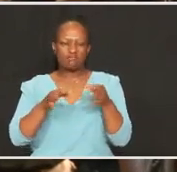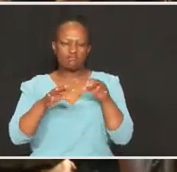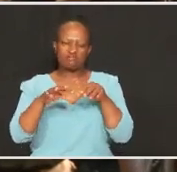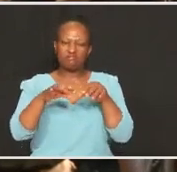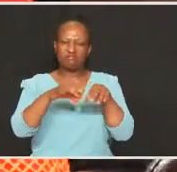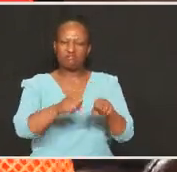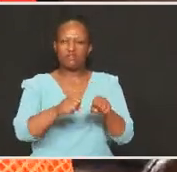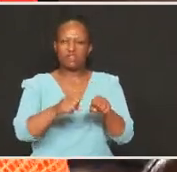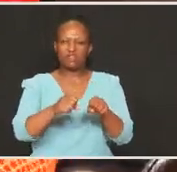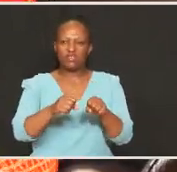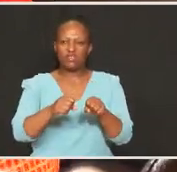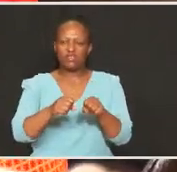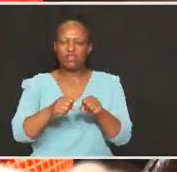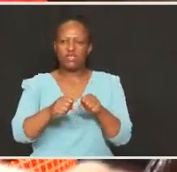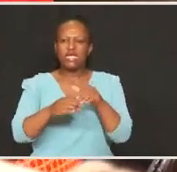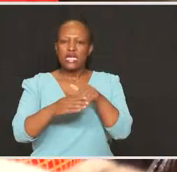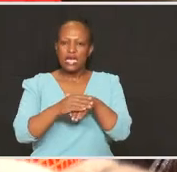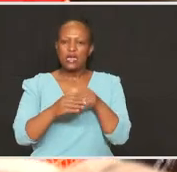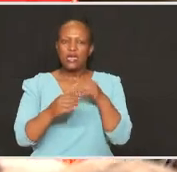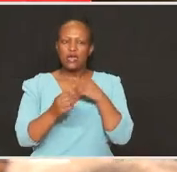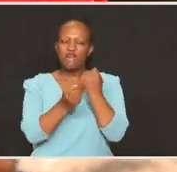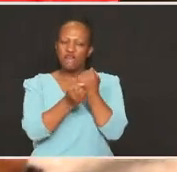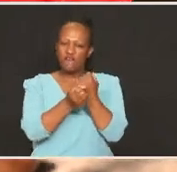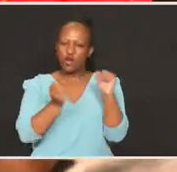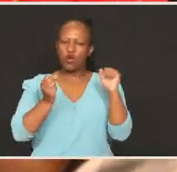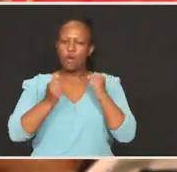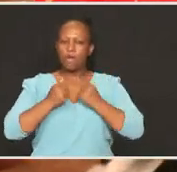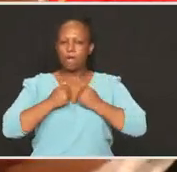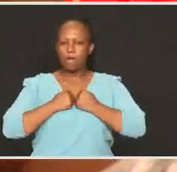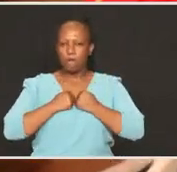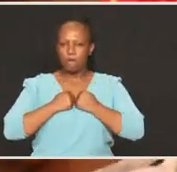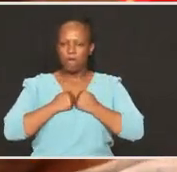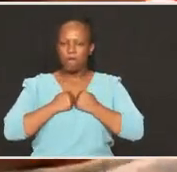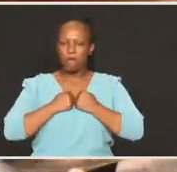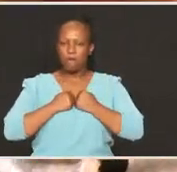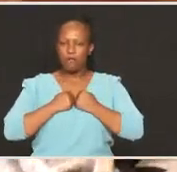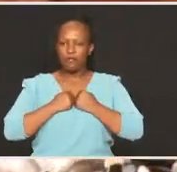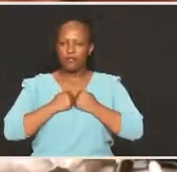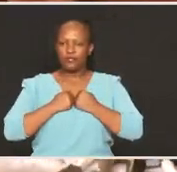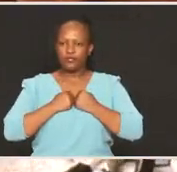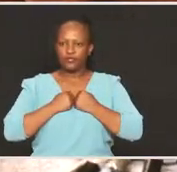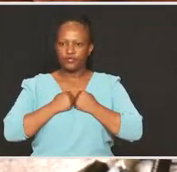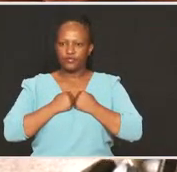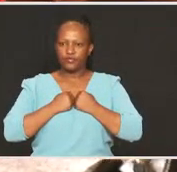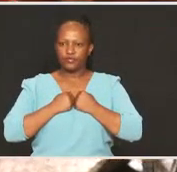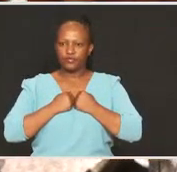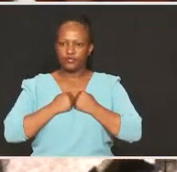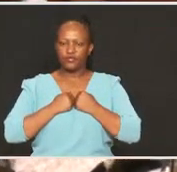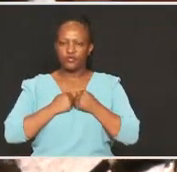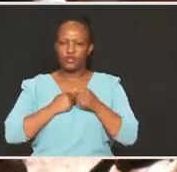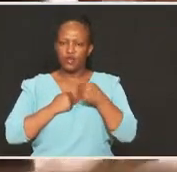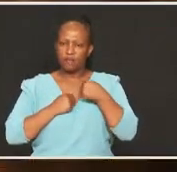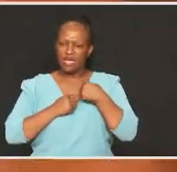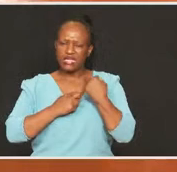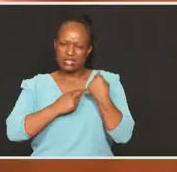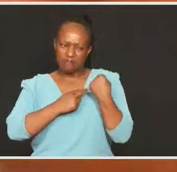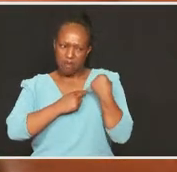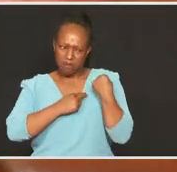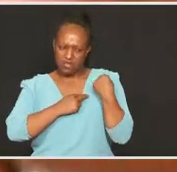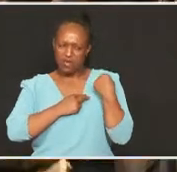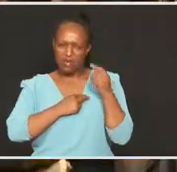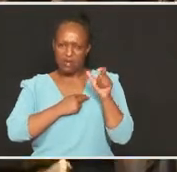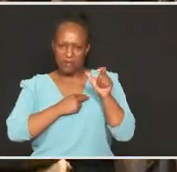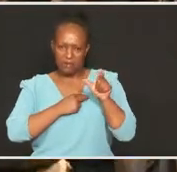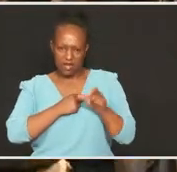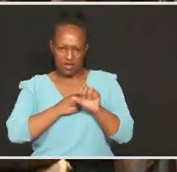then my Liberty and my freedom as a responsible citizen of